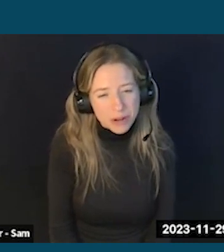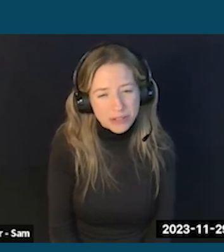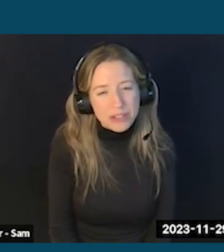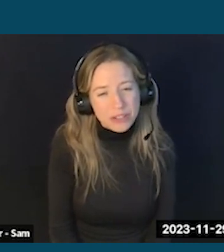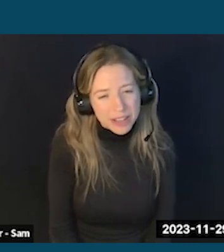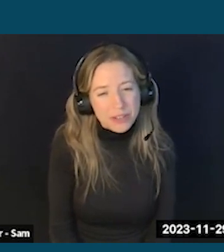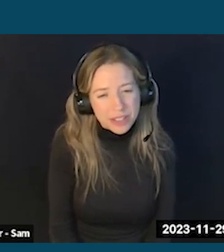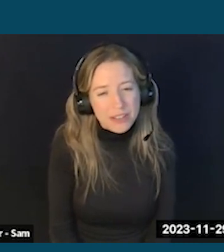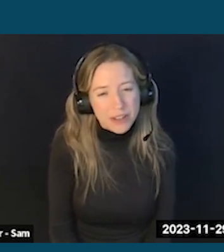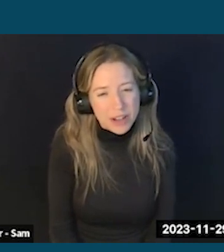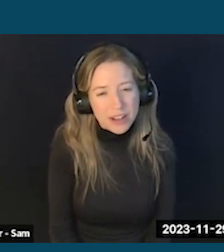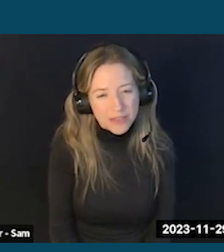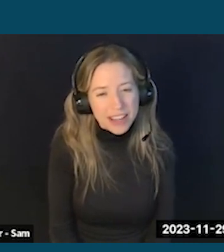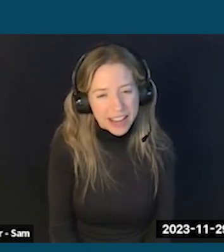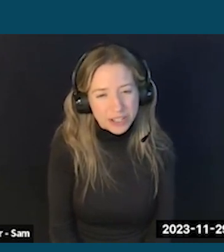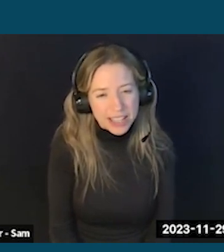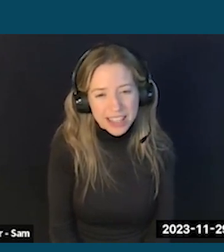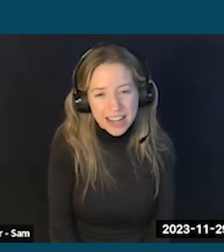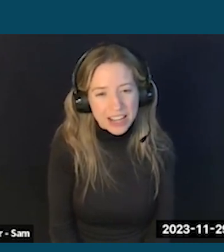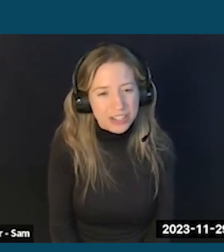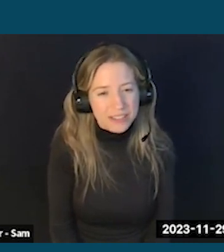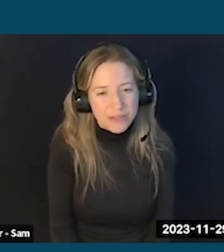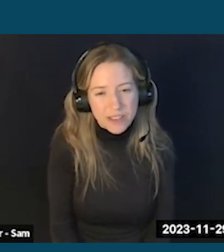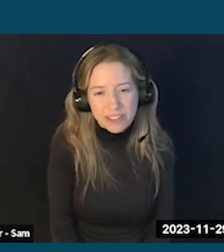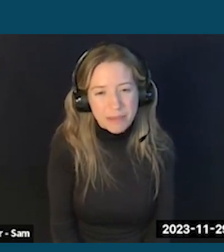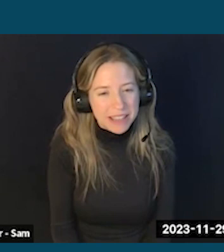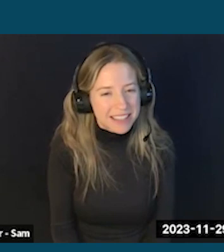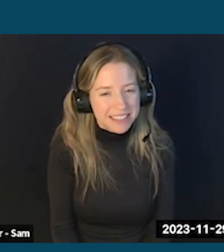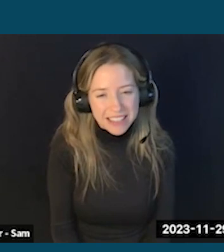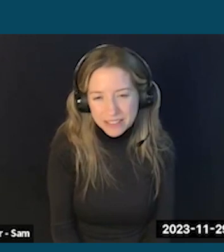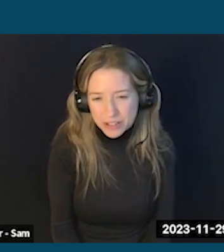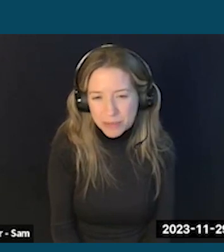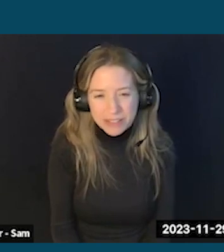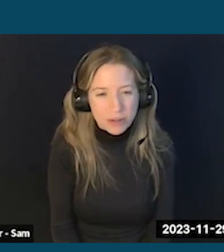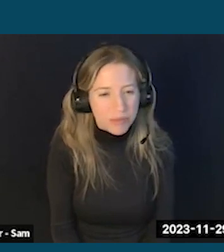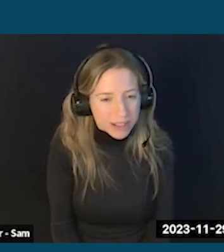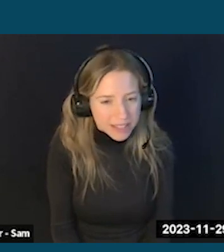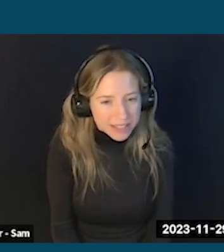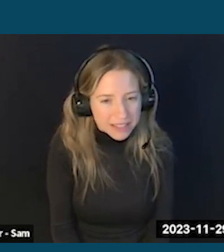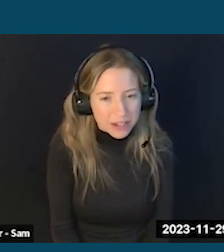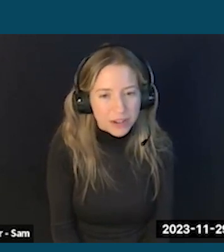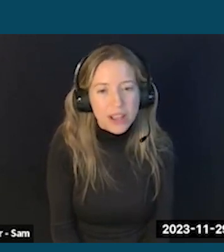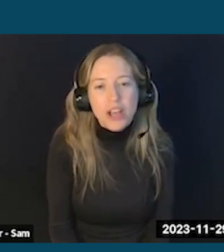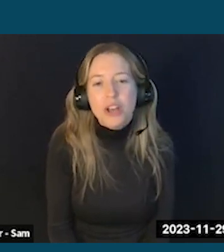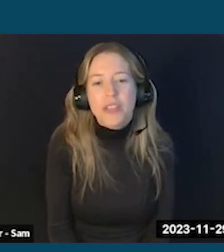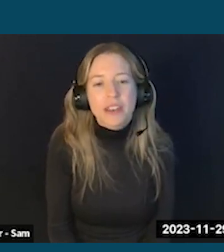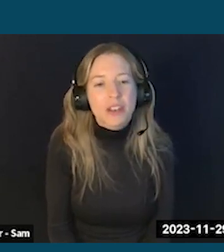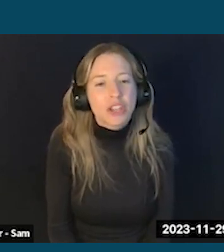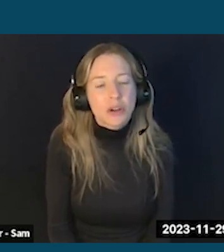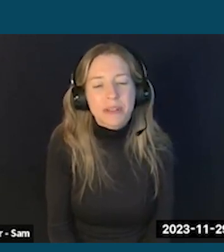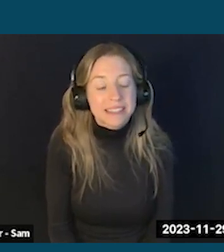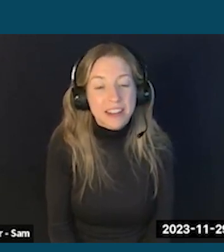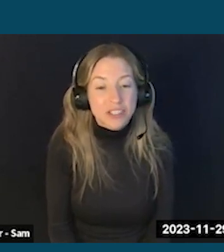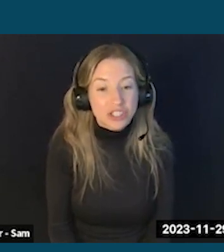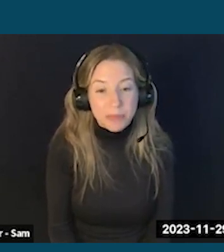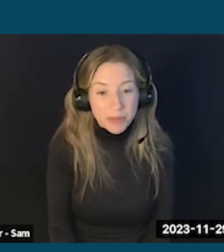That's personal level of a connection that I just feel makes things easier, makes our process easier. Then, you